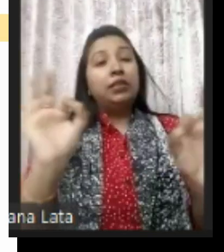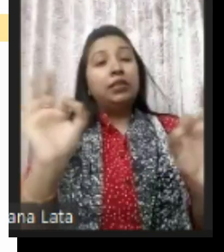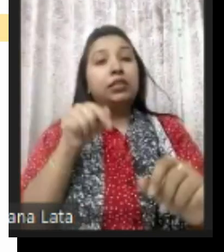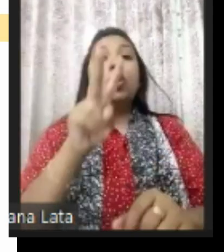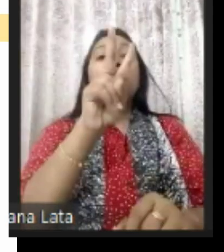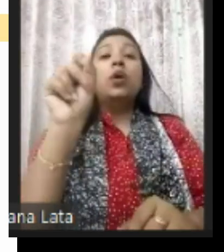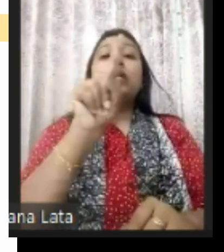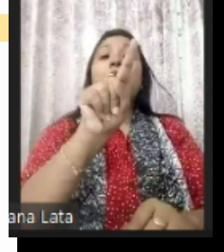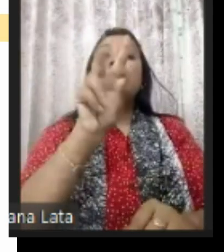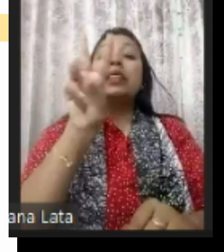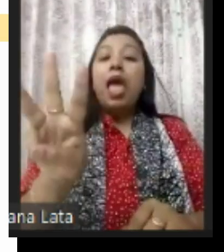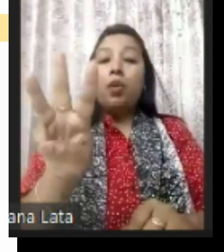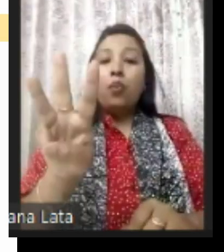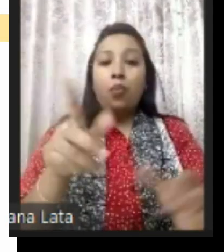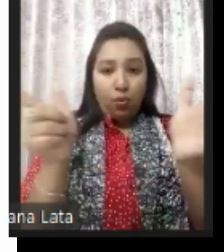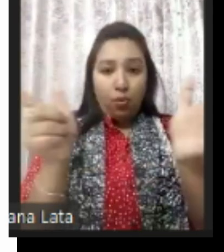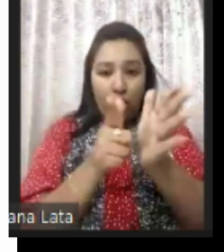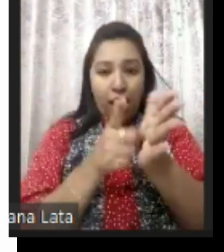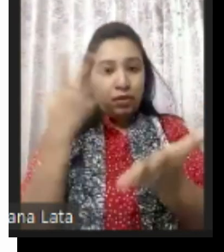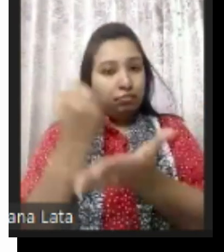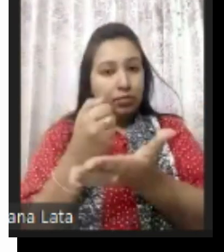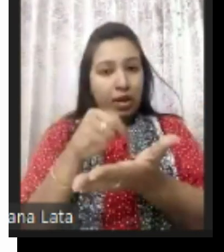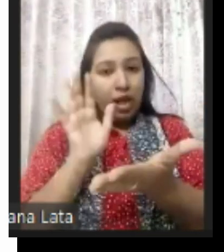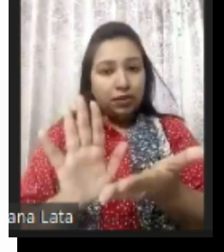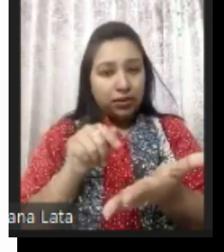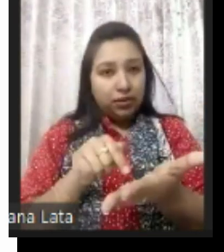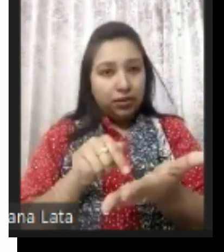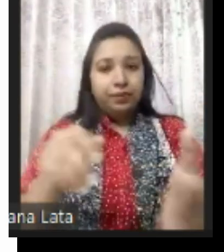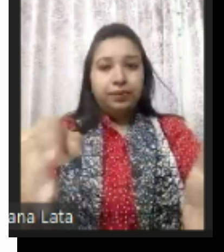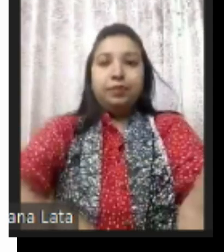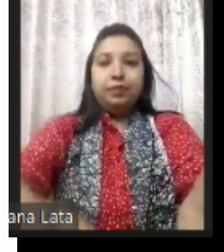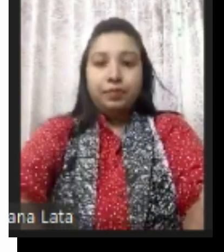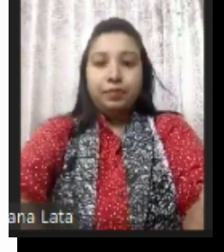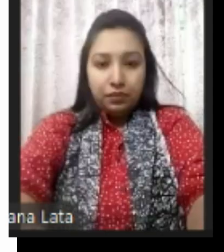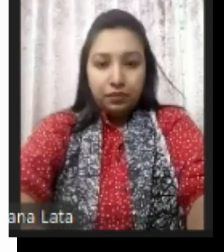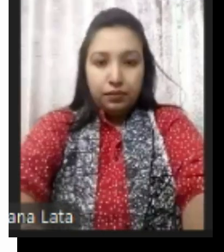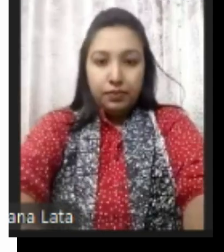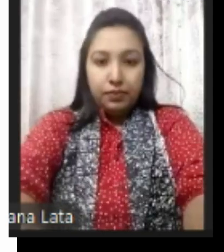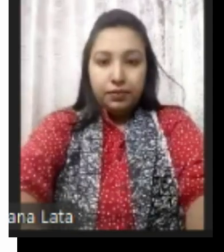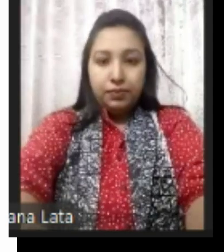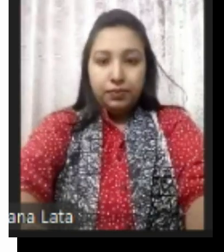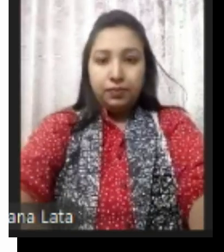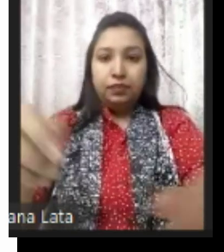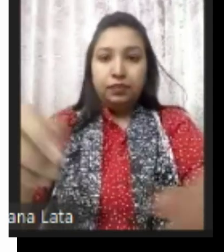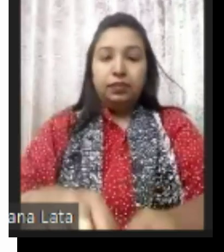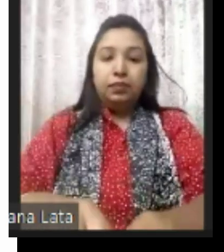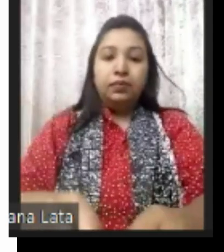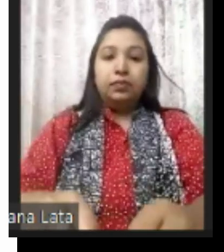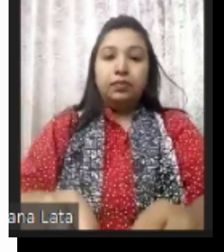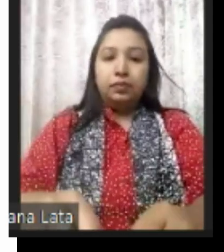Persons with Disability Rights and Protection Act 2013.